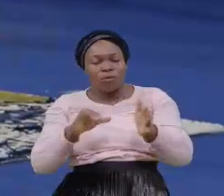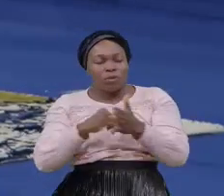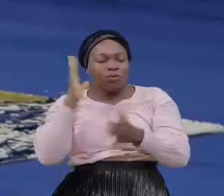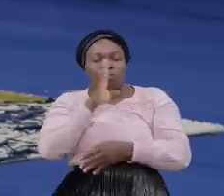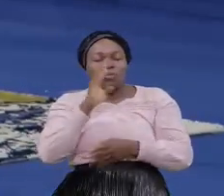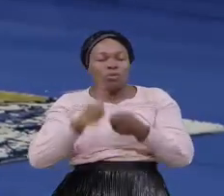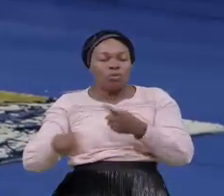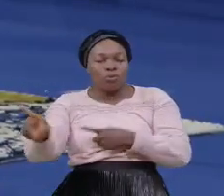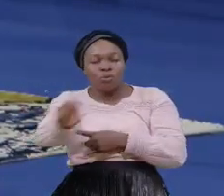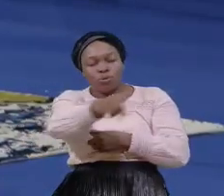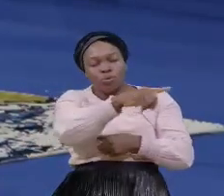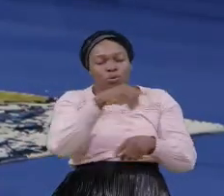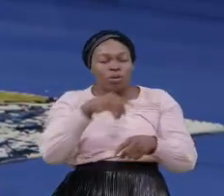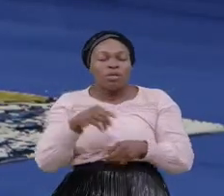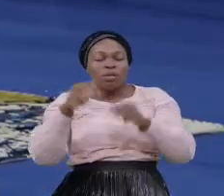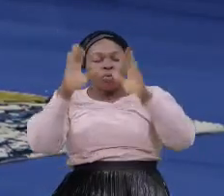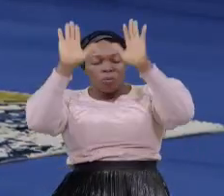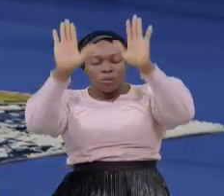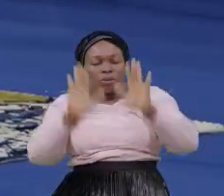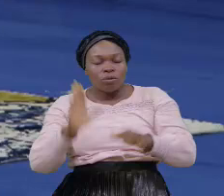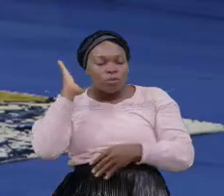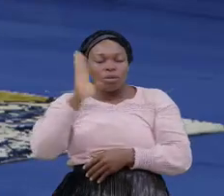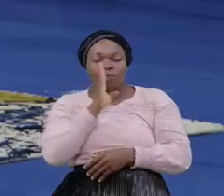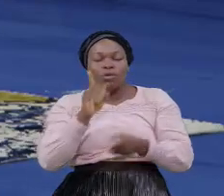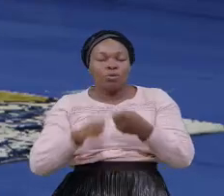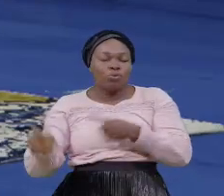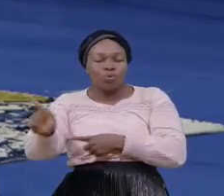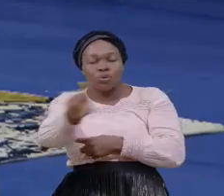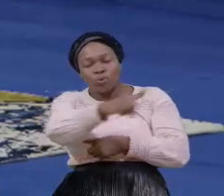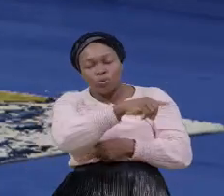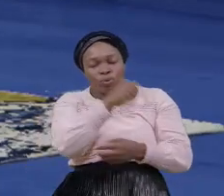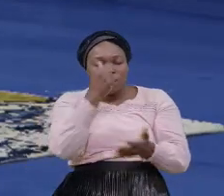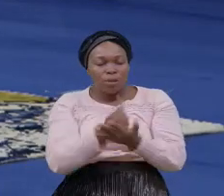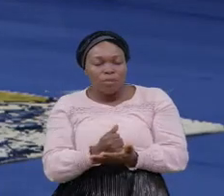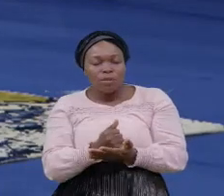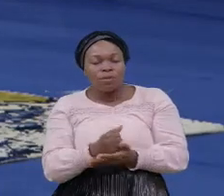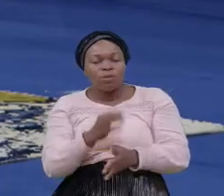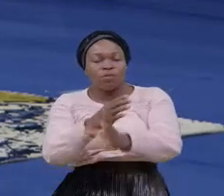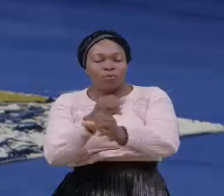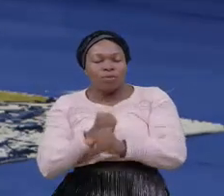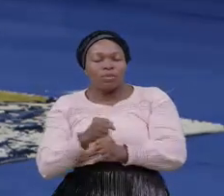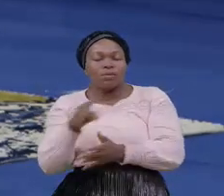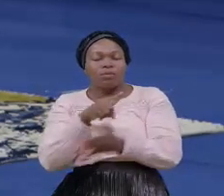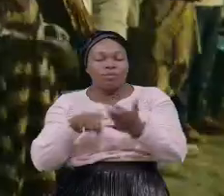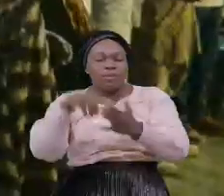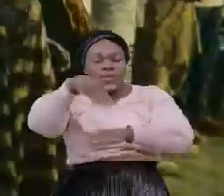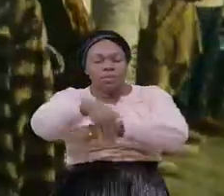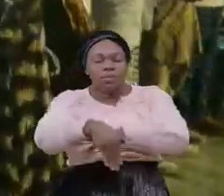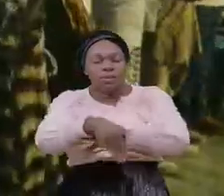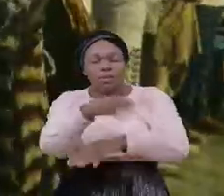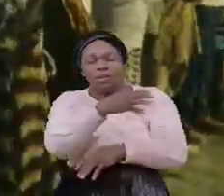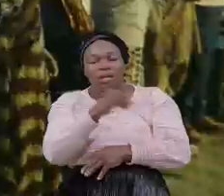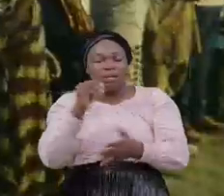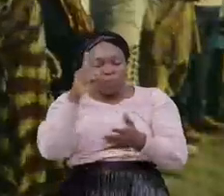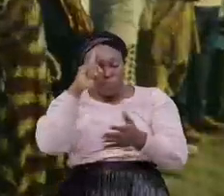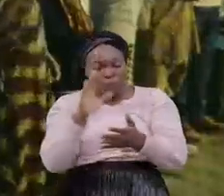wonders, it will be unto you. You receive tonight. You believe tonight.